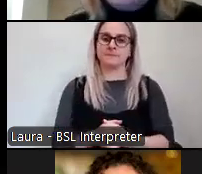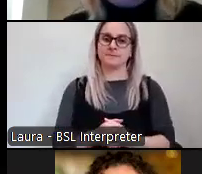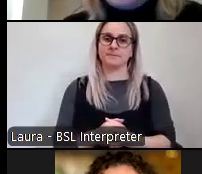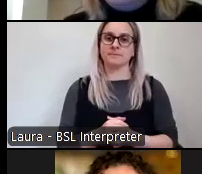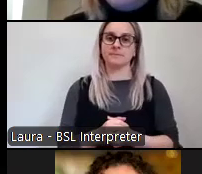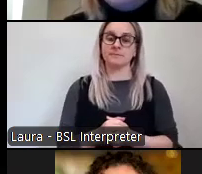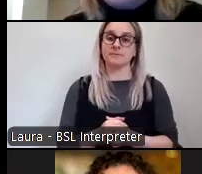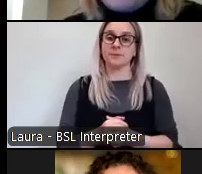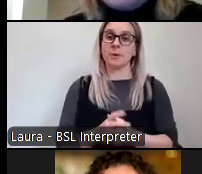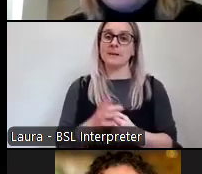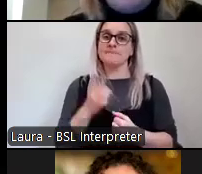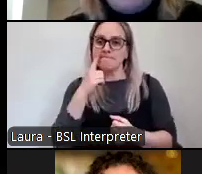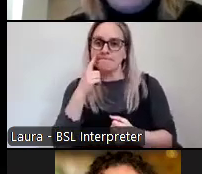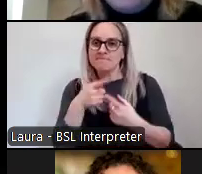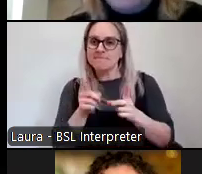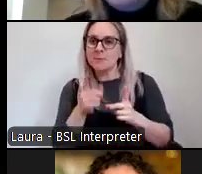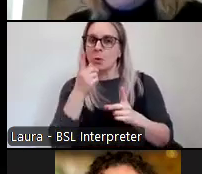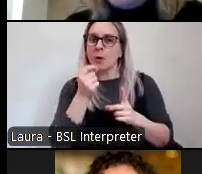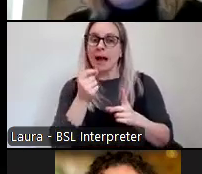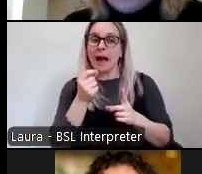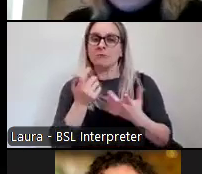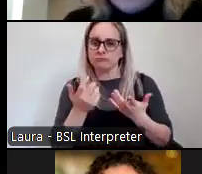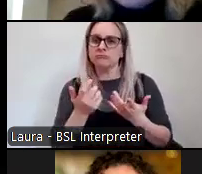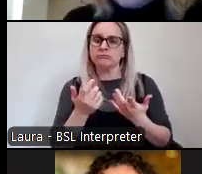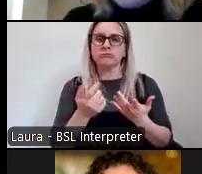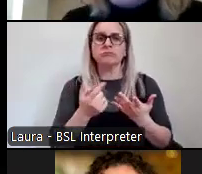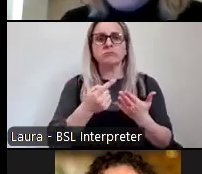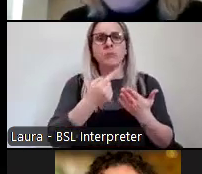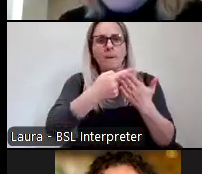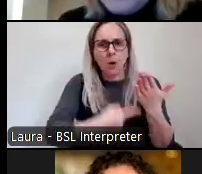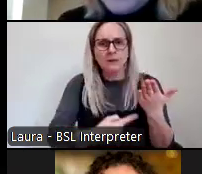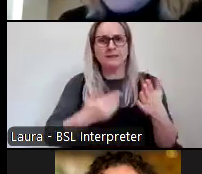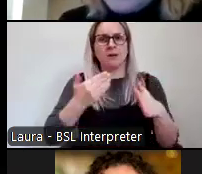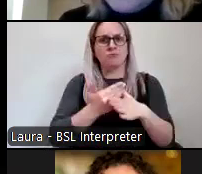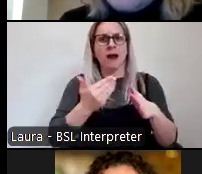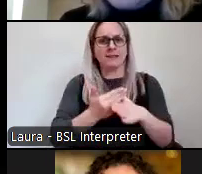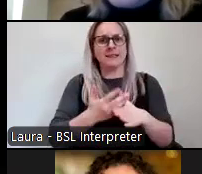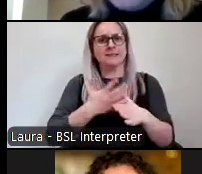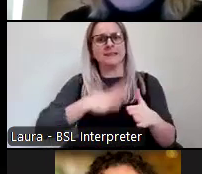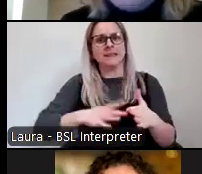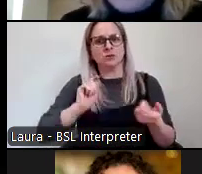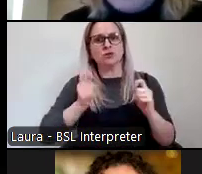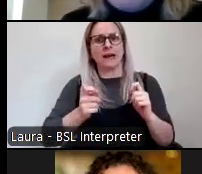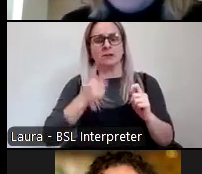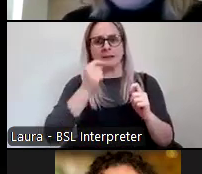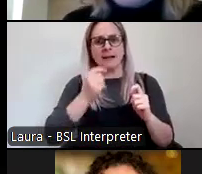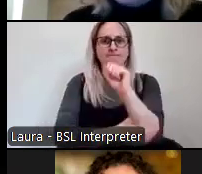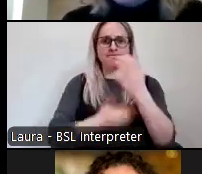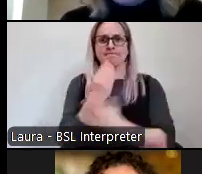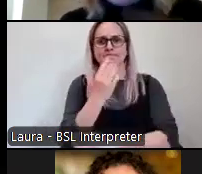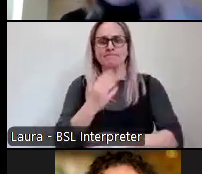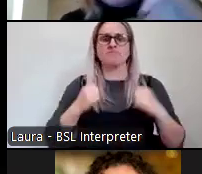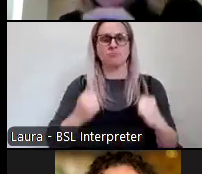who are able to influence practice or policy and affect change. So that's really speaking to that potential for